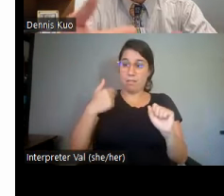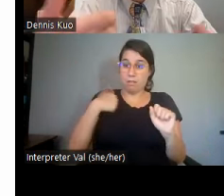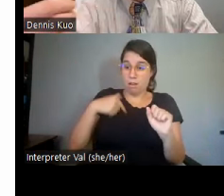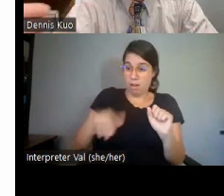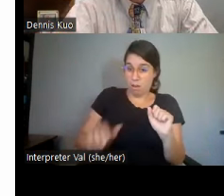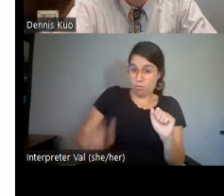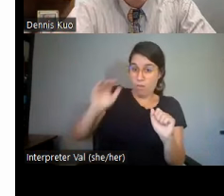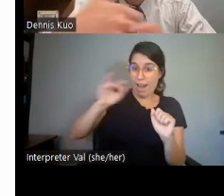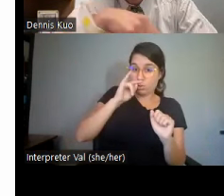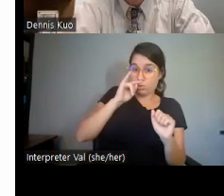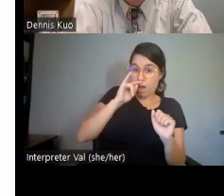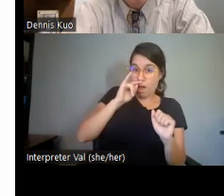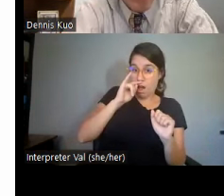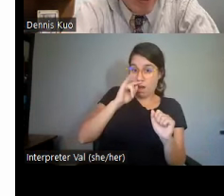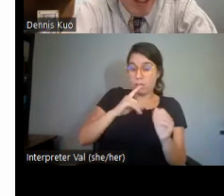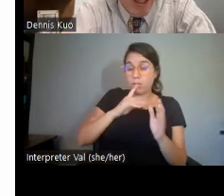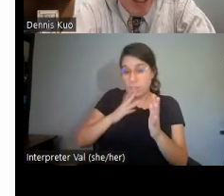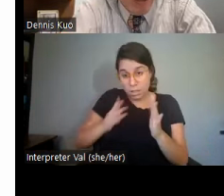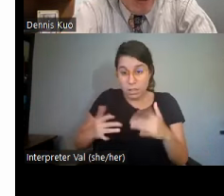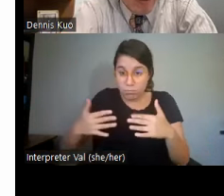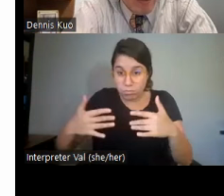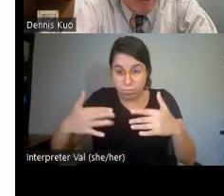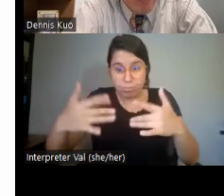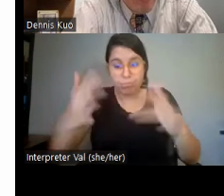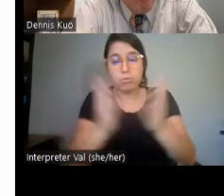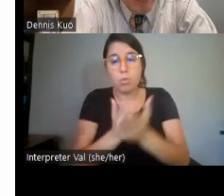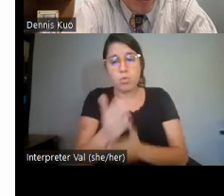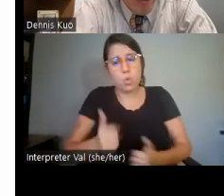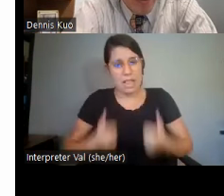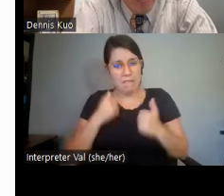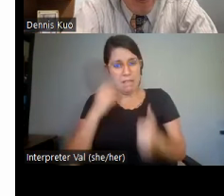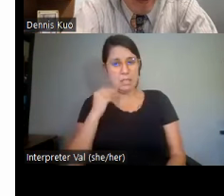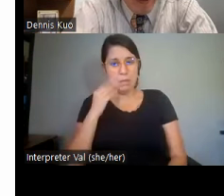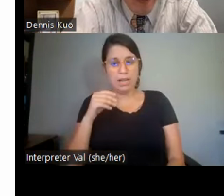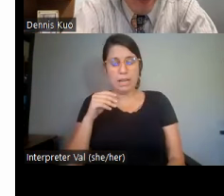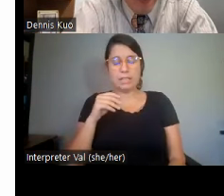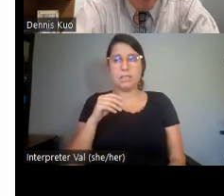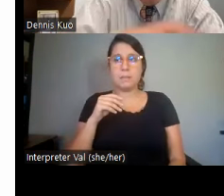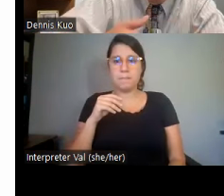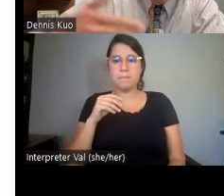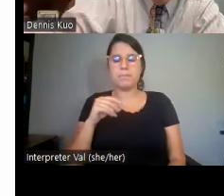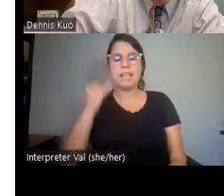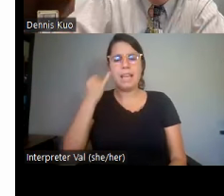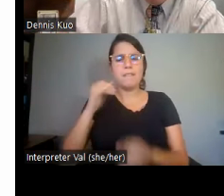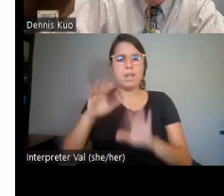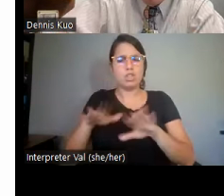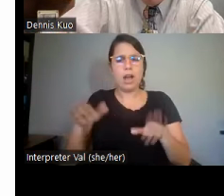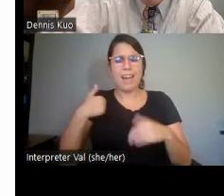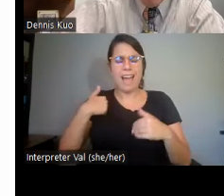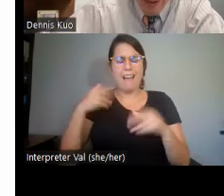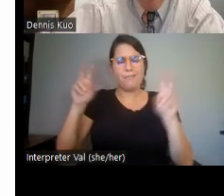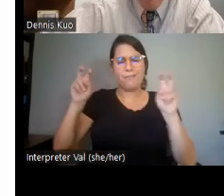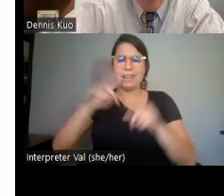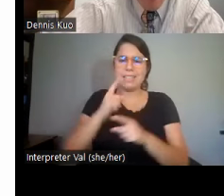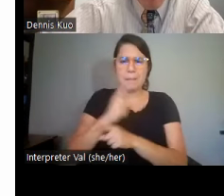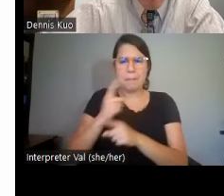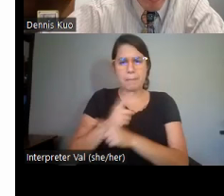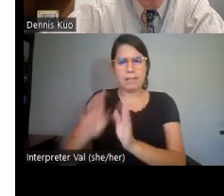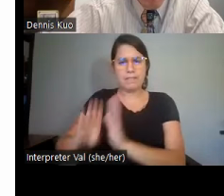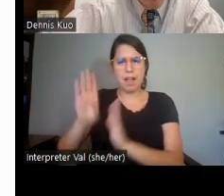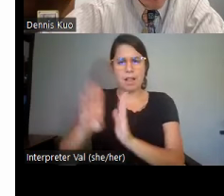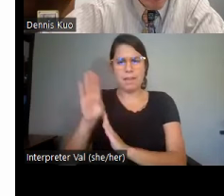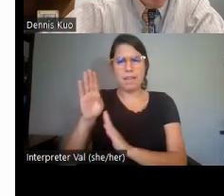then getting through the lived experience, when a child is typically developing, there is a roadmap that I think folks